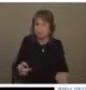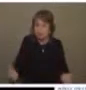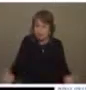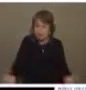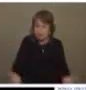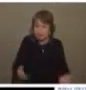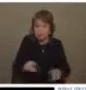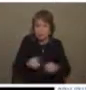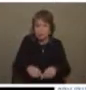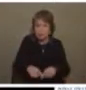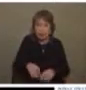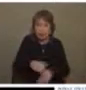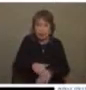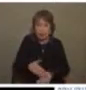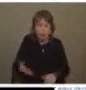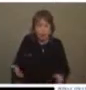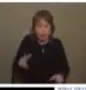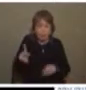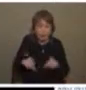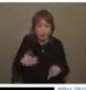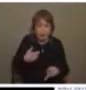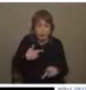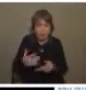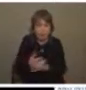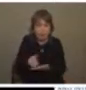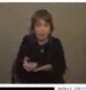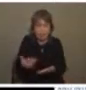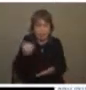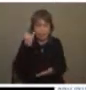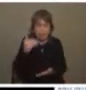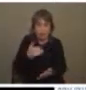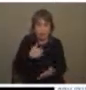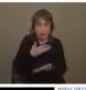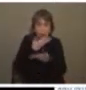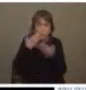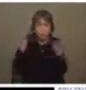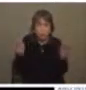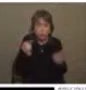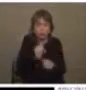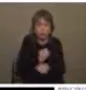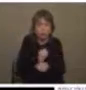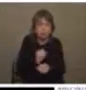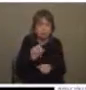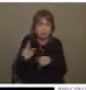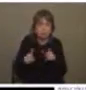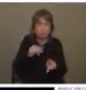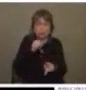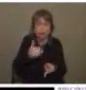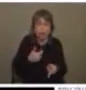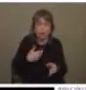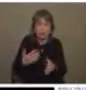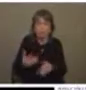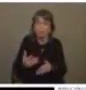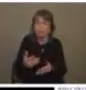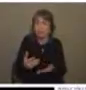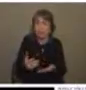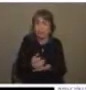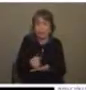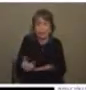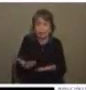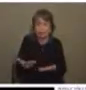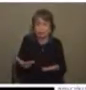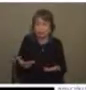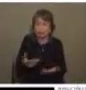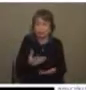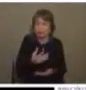income. And when there are no jobs, people can't earn taxable income. So if we examine TANF participants, next slide, by